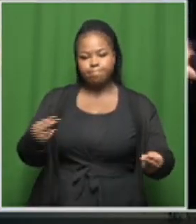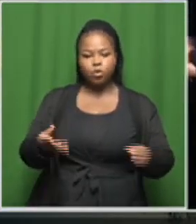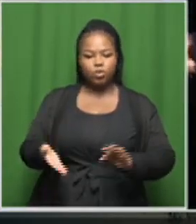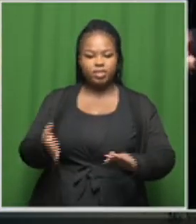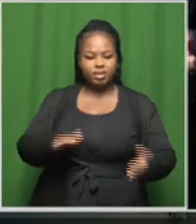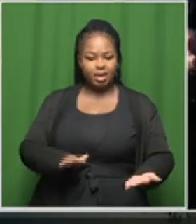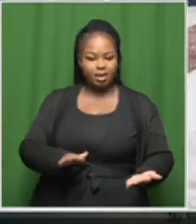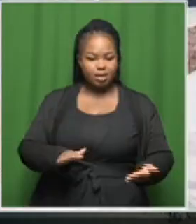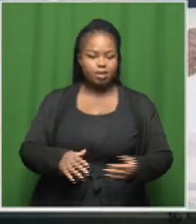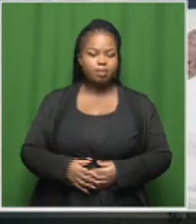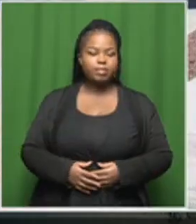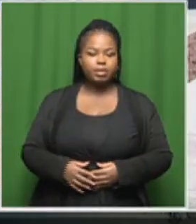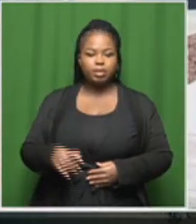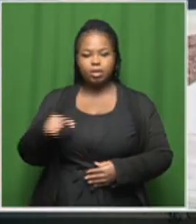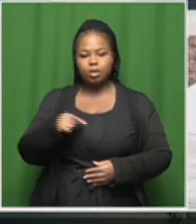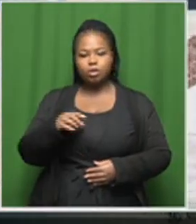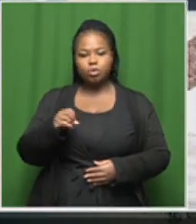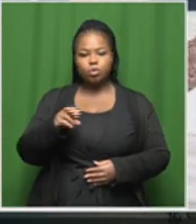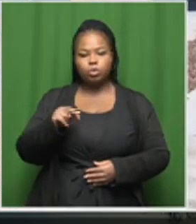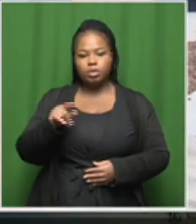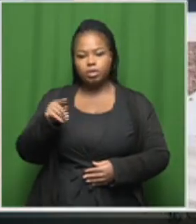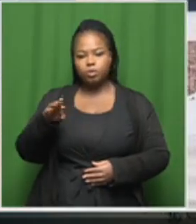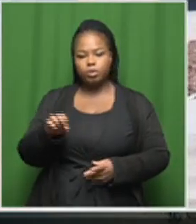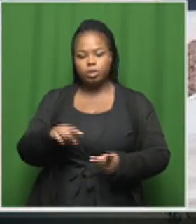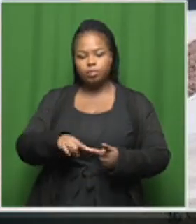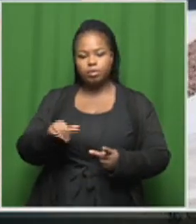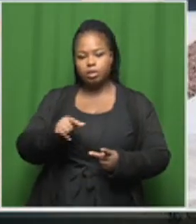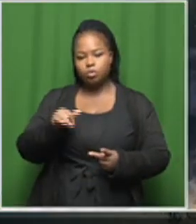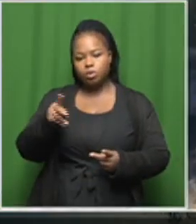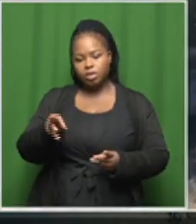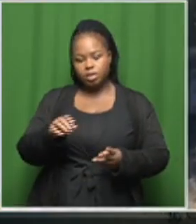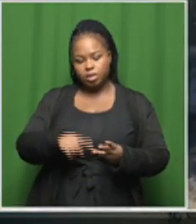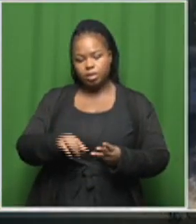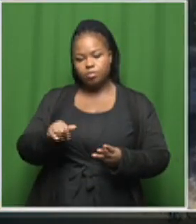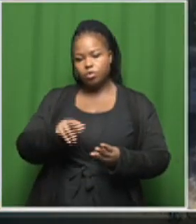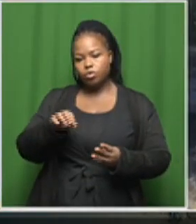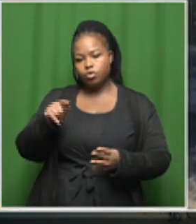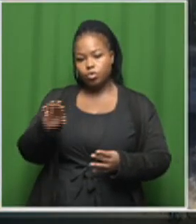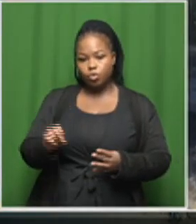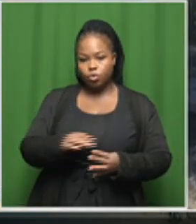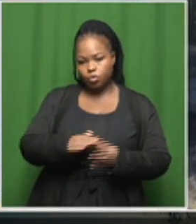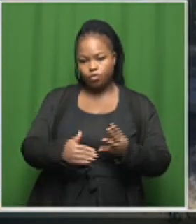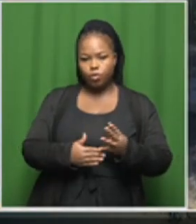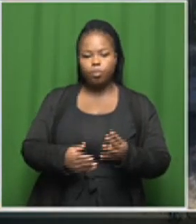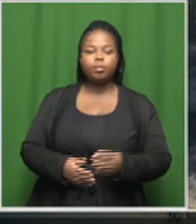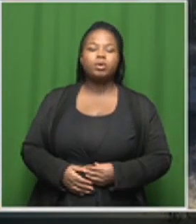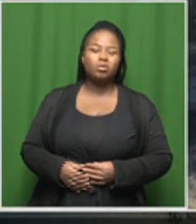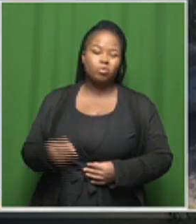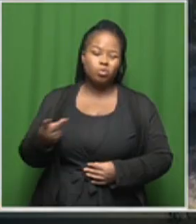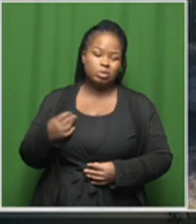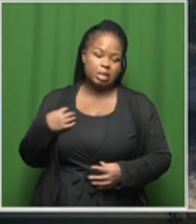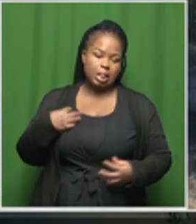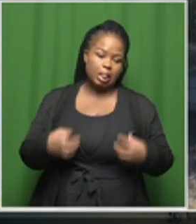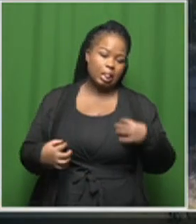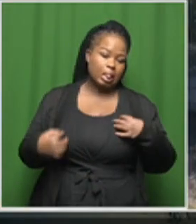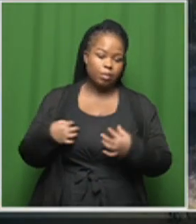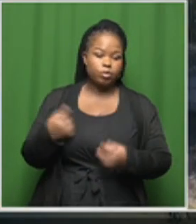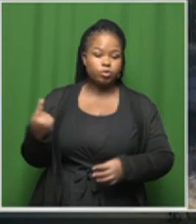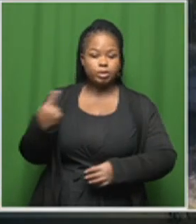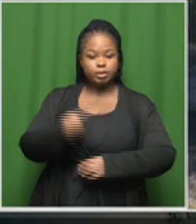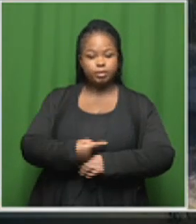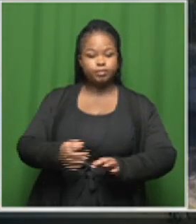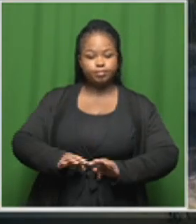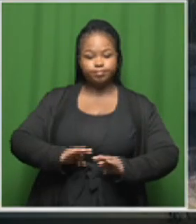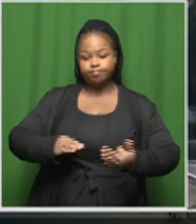Cradock Four, that being Gqeberha, Gqeberha, Mhlauli and Mkonto. So it is going to be a bit of an emotional day, especially for the family.